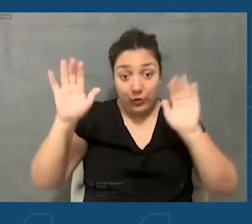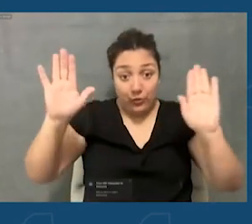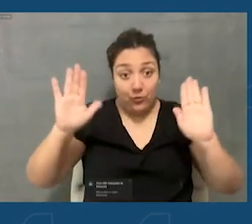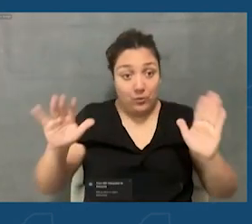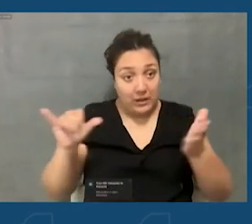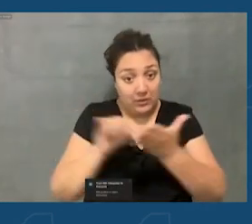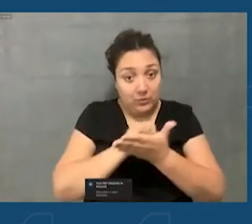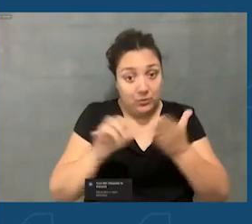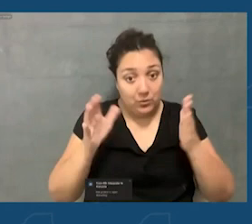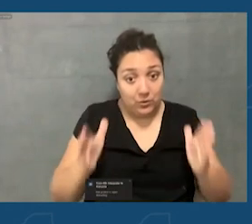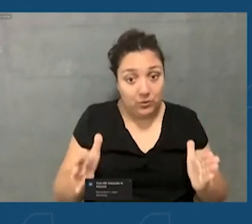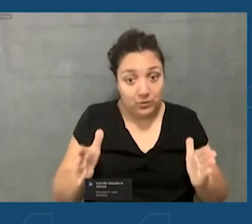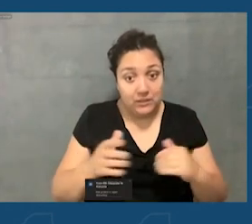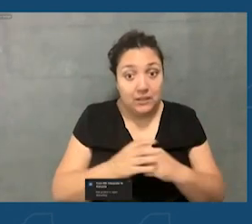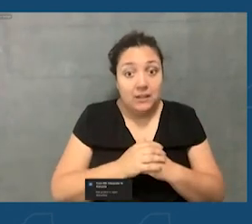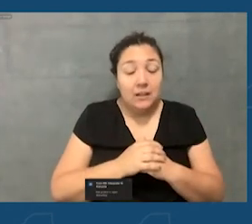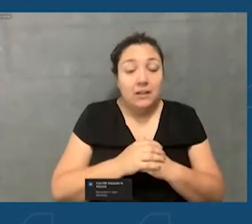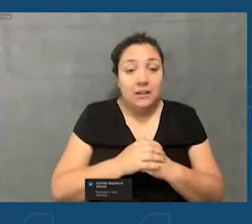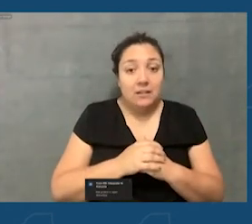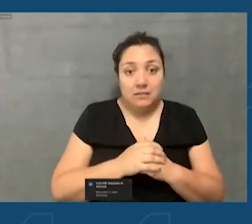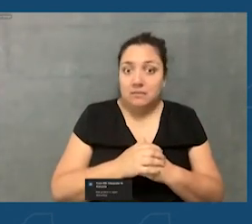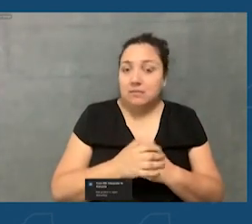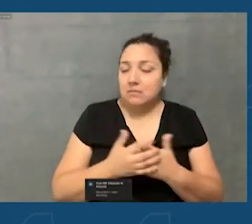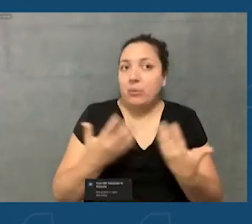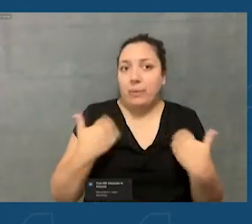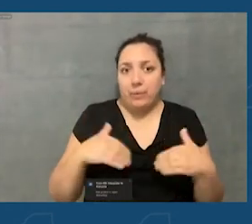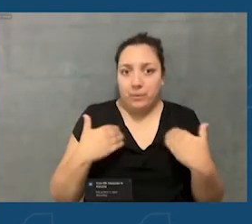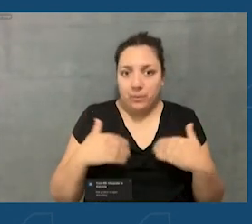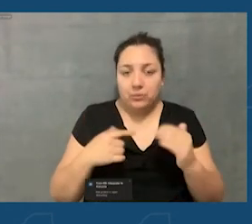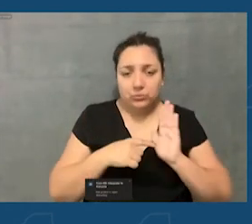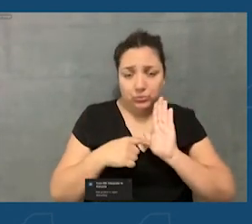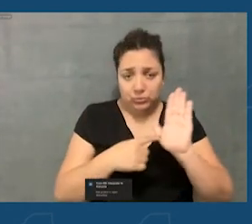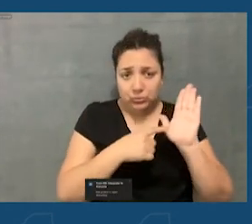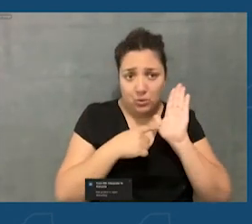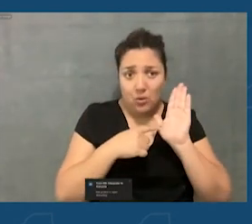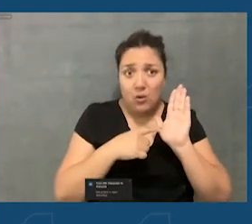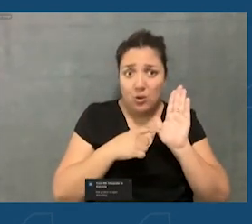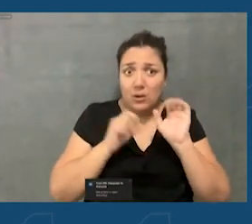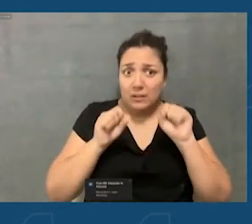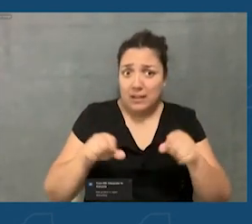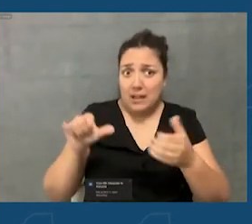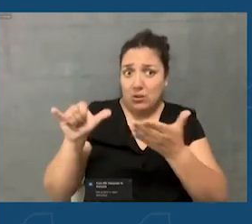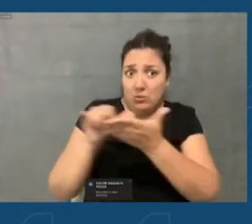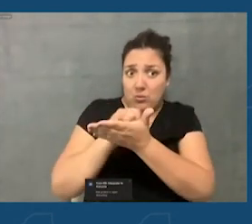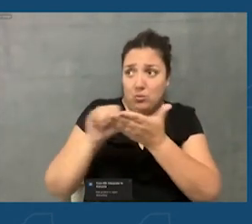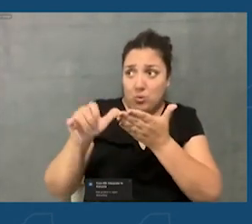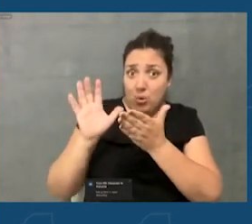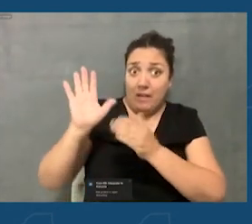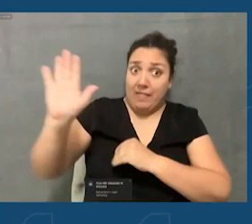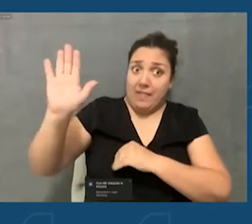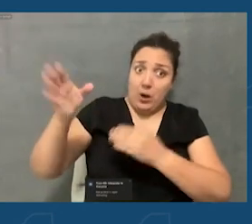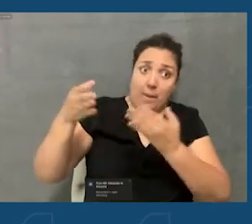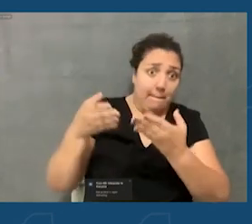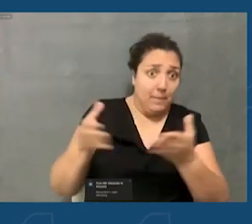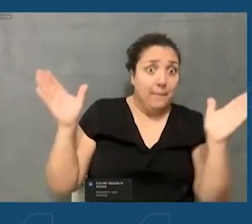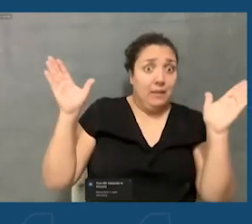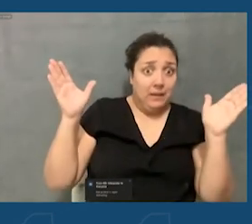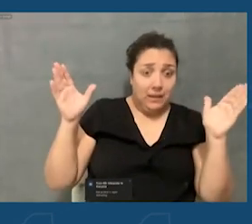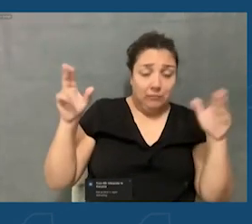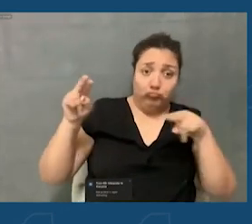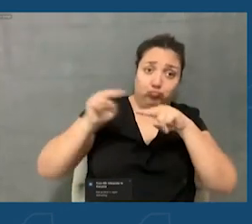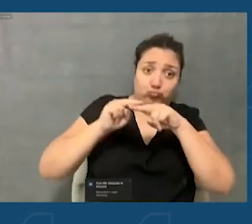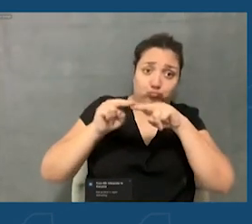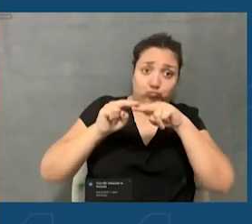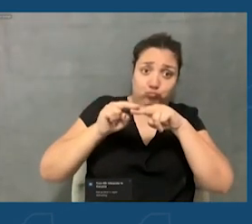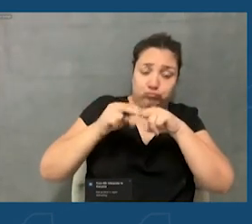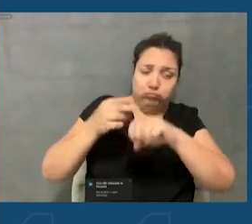that it was possible to bring New York's most iconic public facility back to life and make